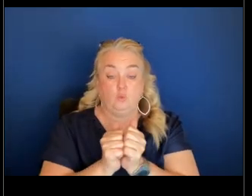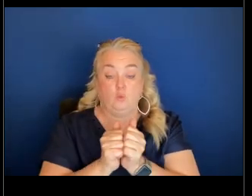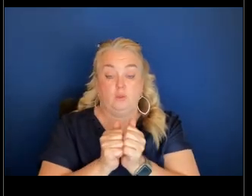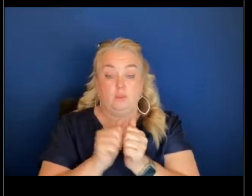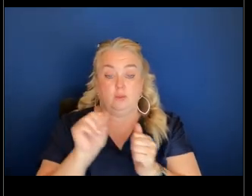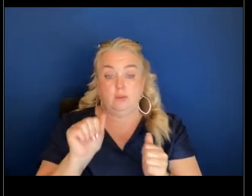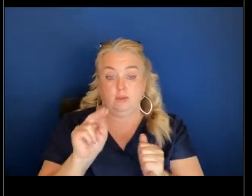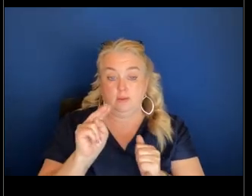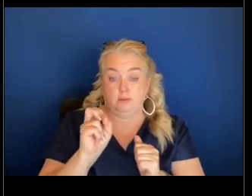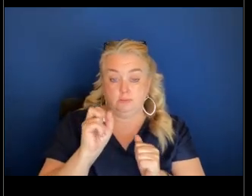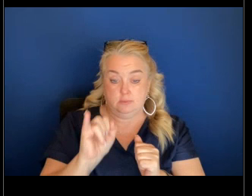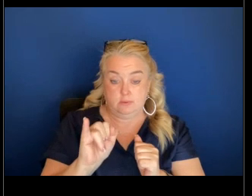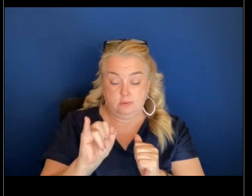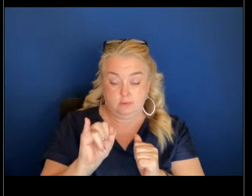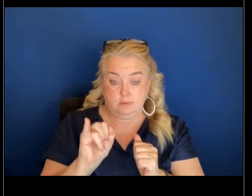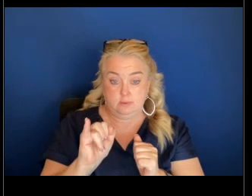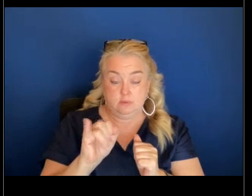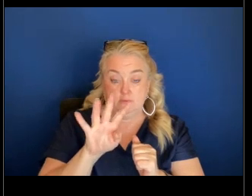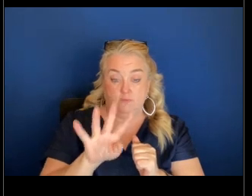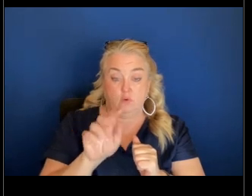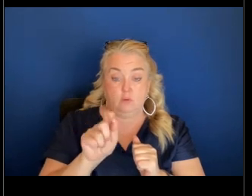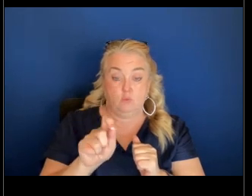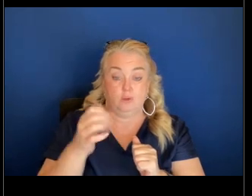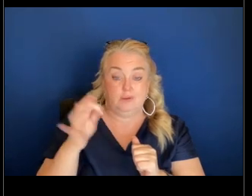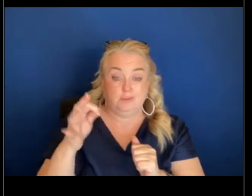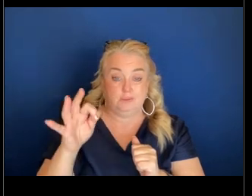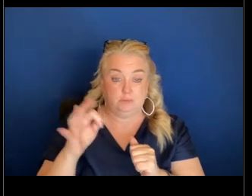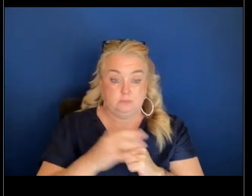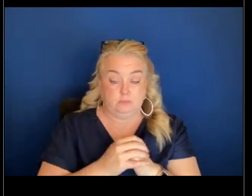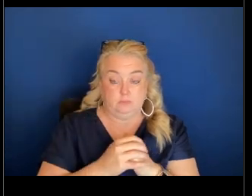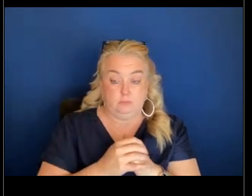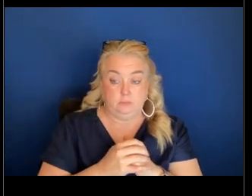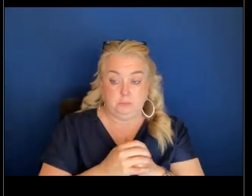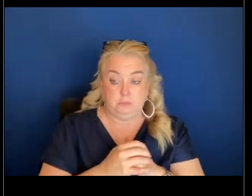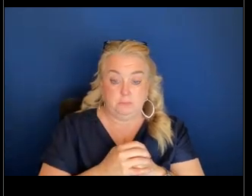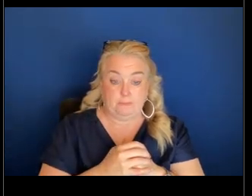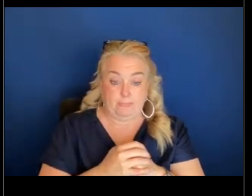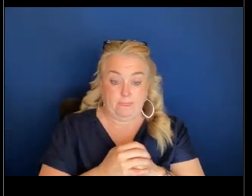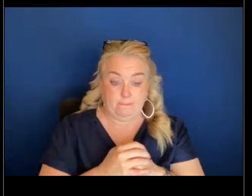of ANSI 4.19.